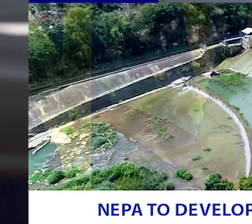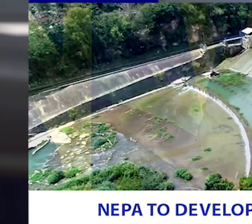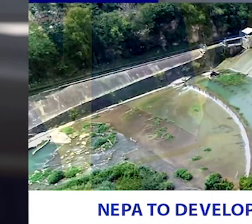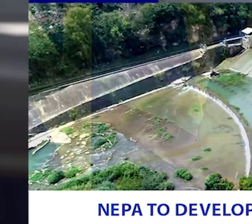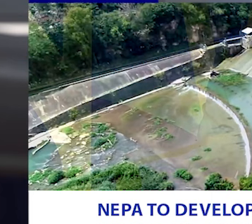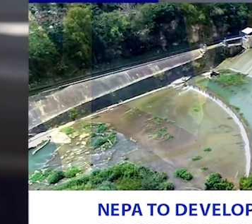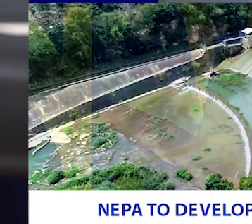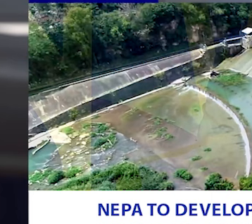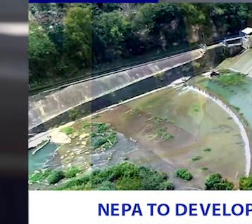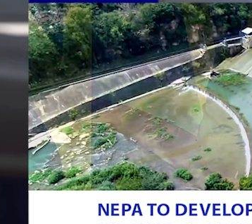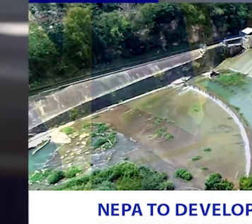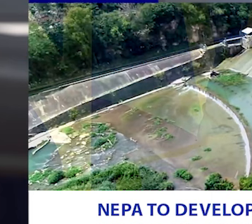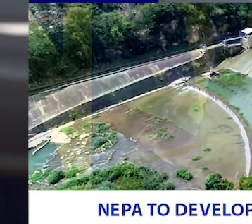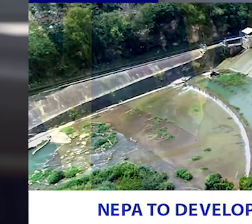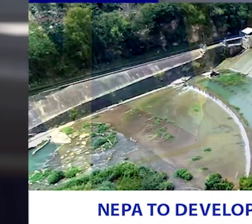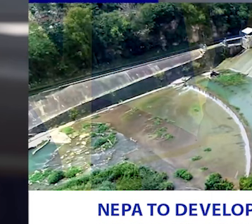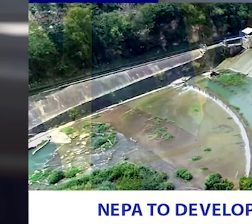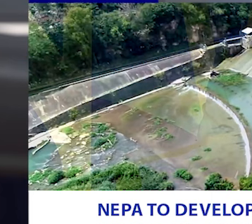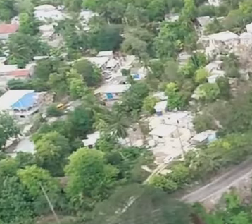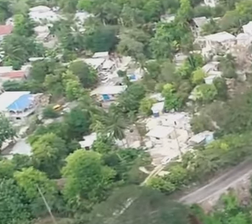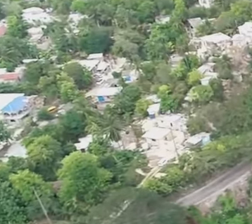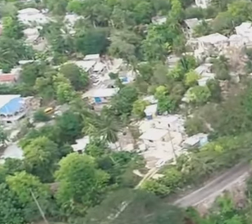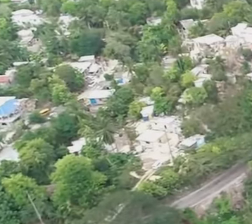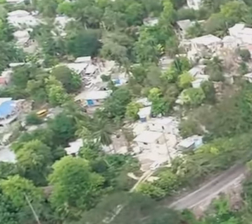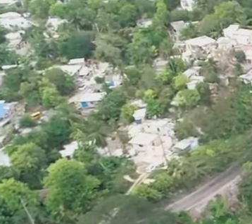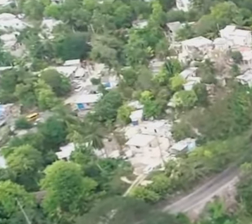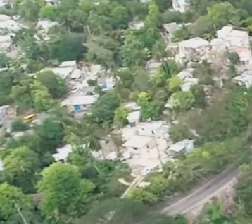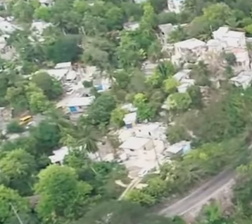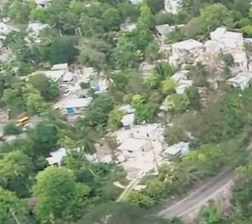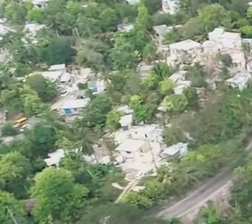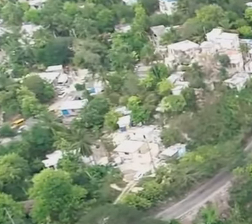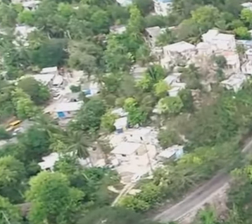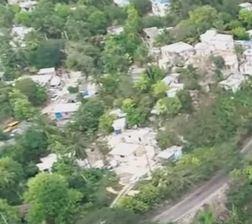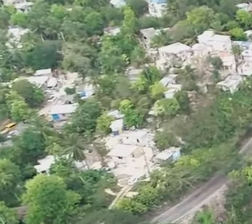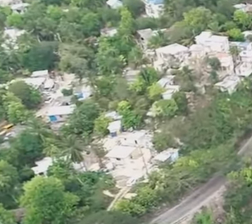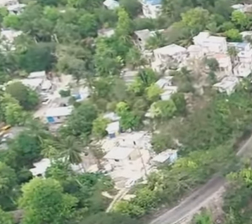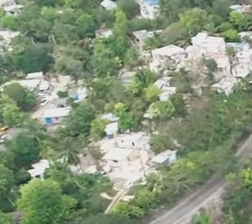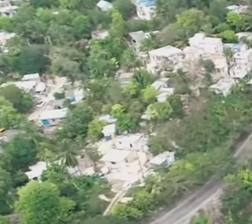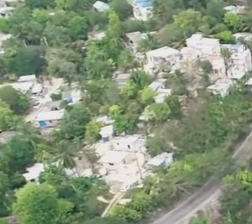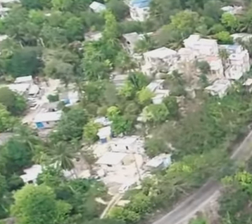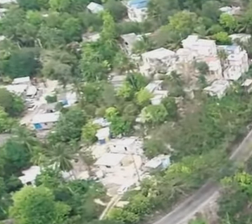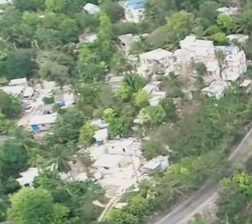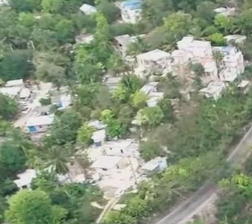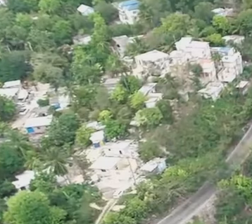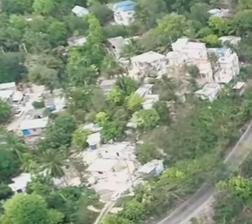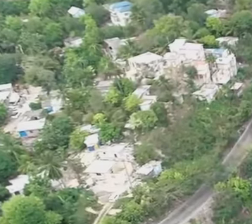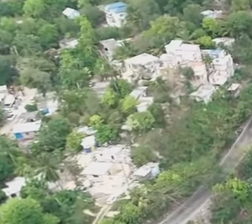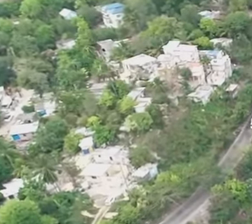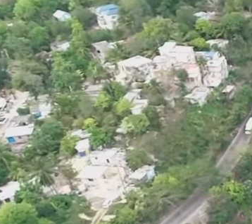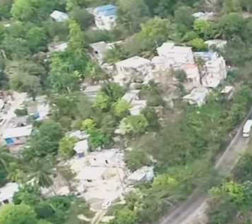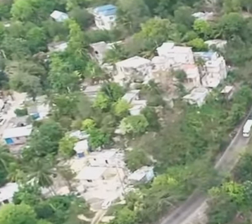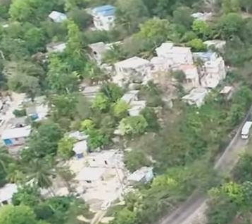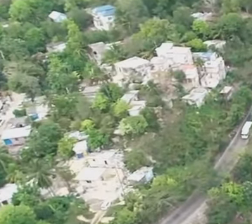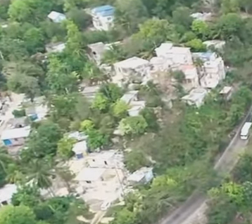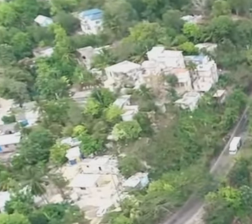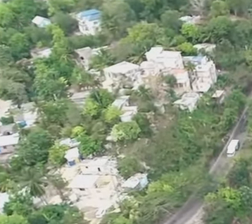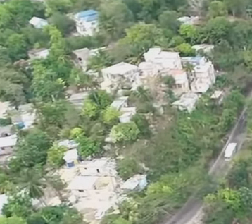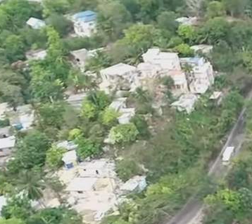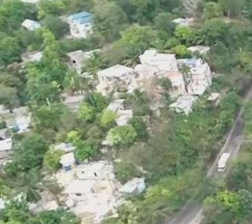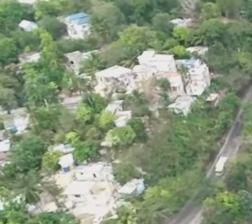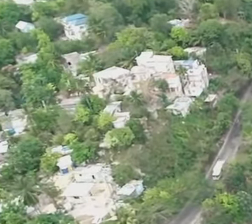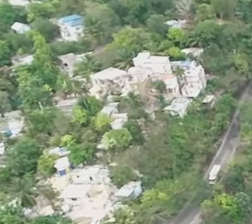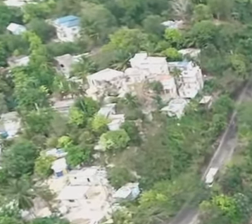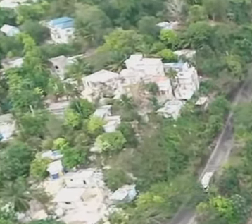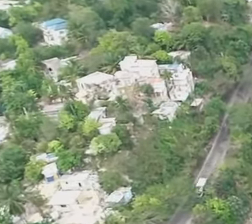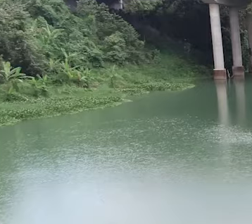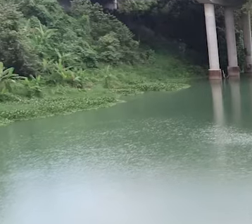of any waste or effluent into the Rio Cobre. Mr. Holness says this is a very important step towards protecting the water source, along